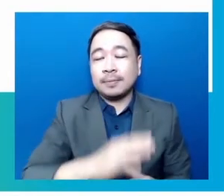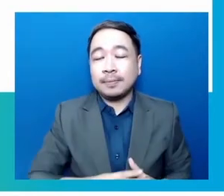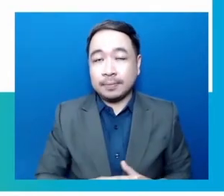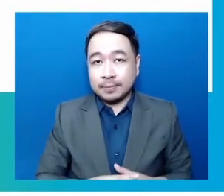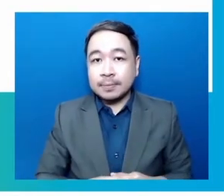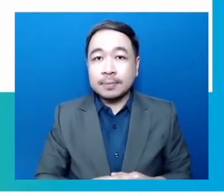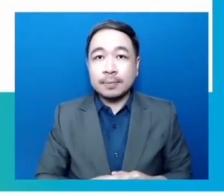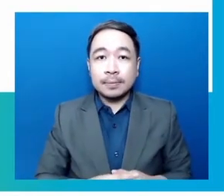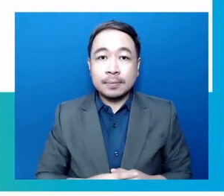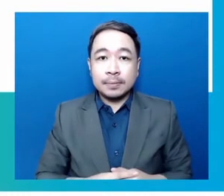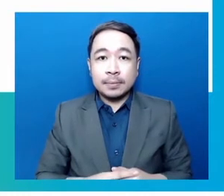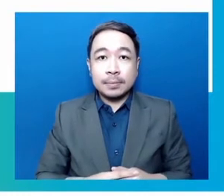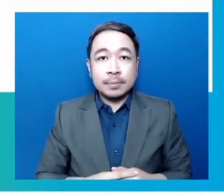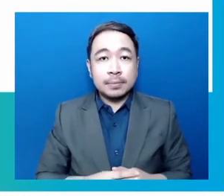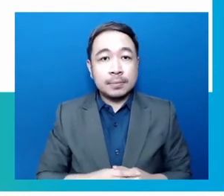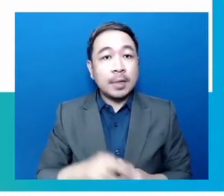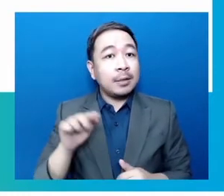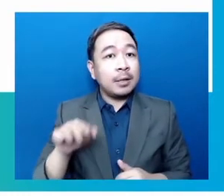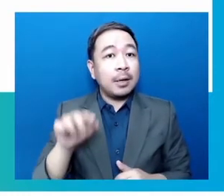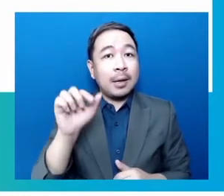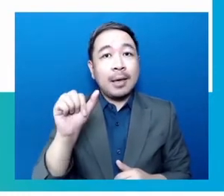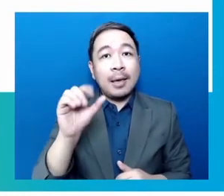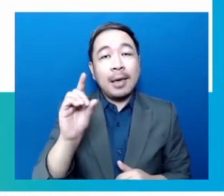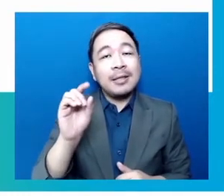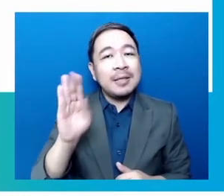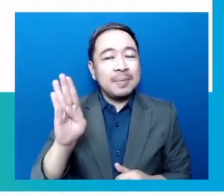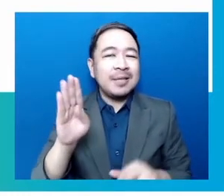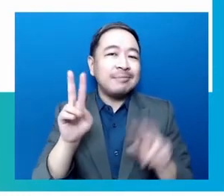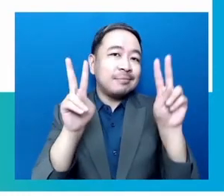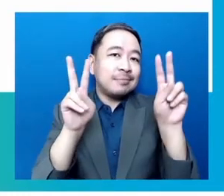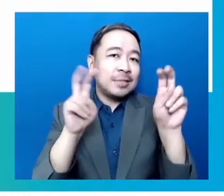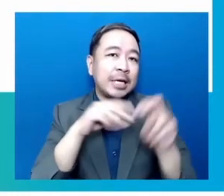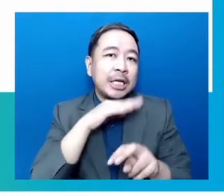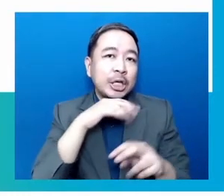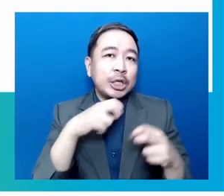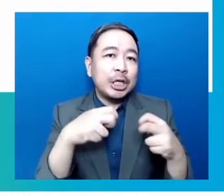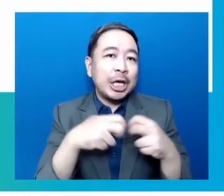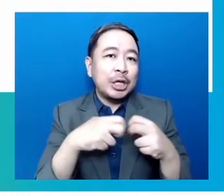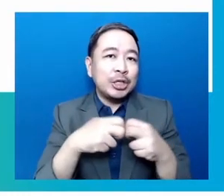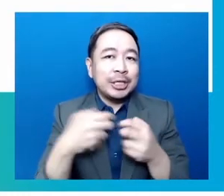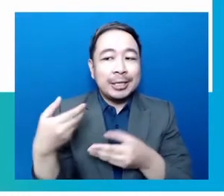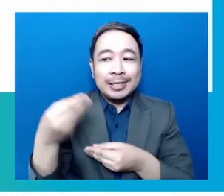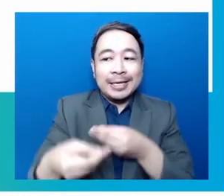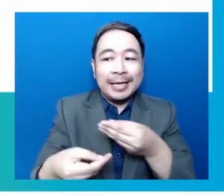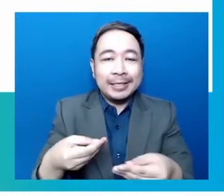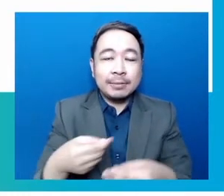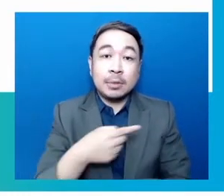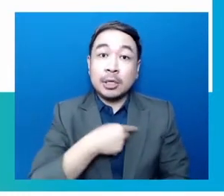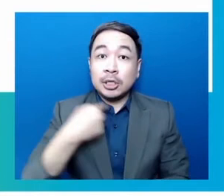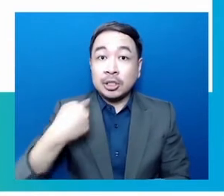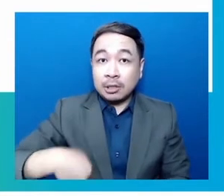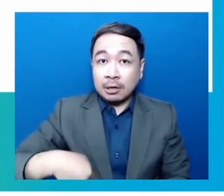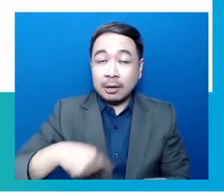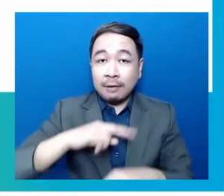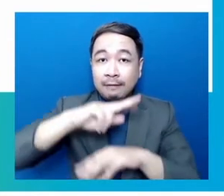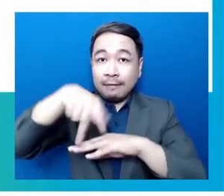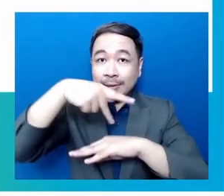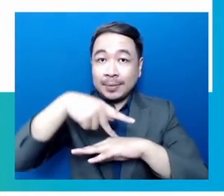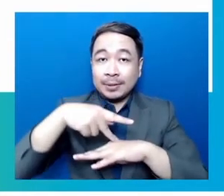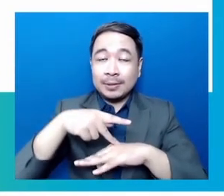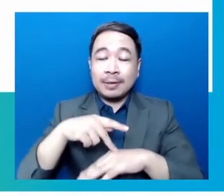And this is ADB's dirty energy legacy in China, the Philippines, Vietnam, next